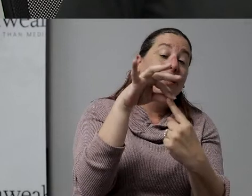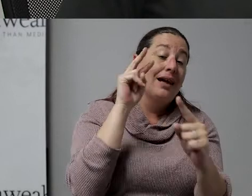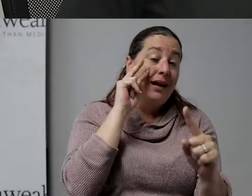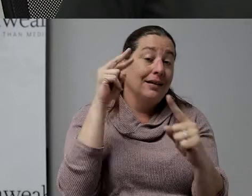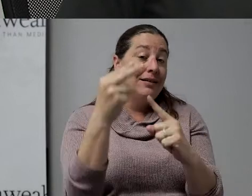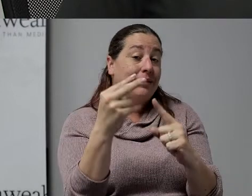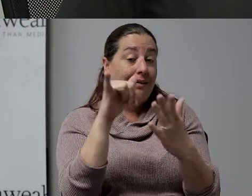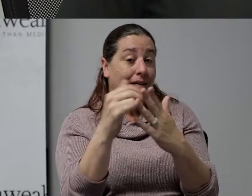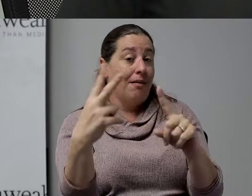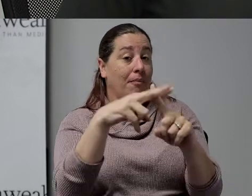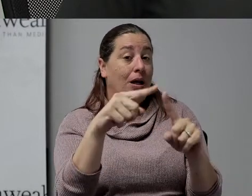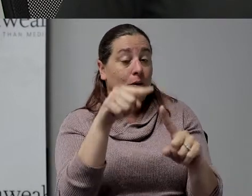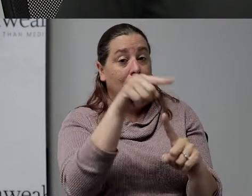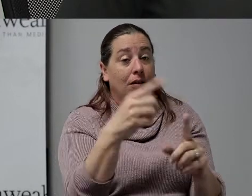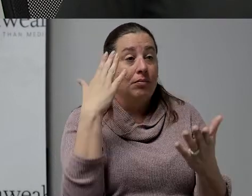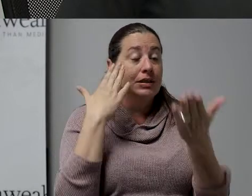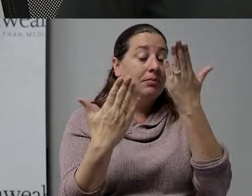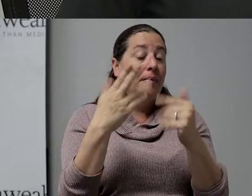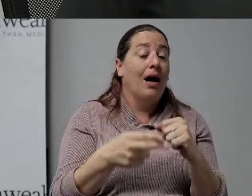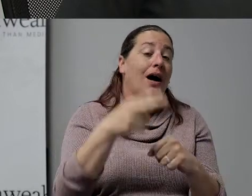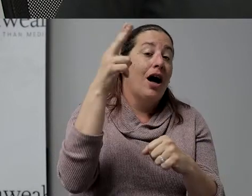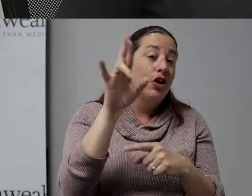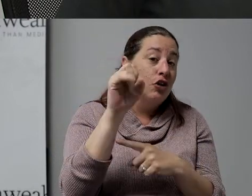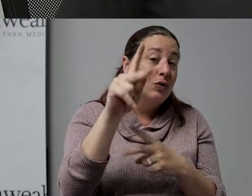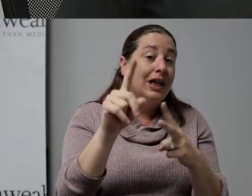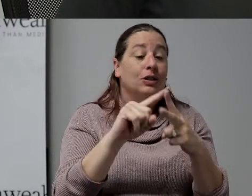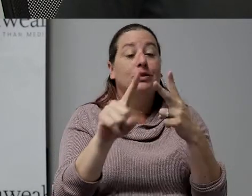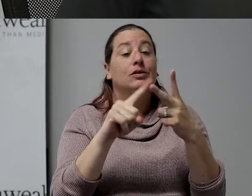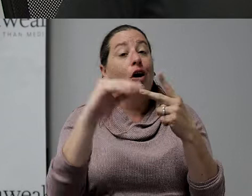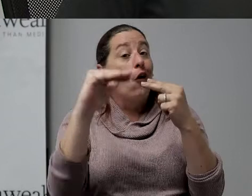them because of maybe higher risk or lower risk. So,